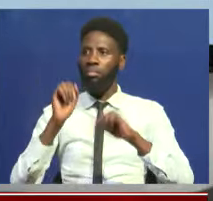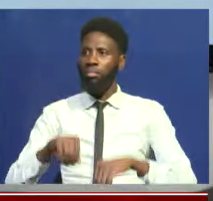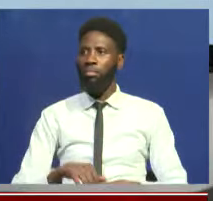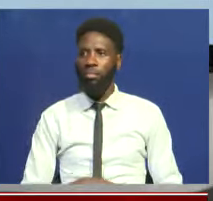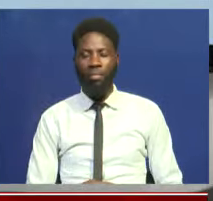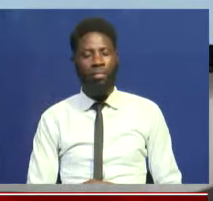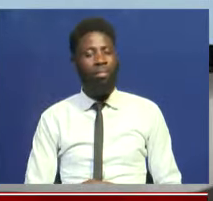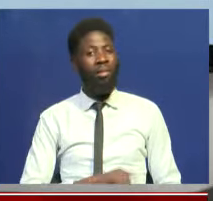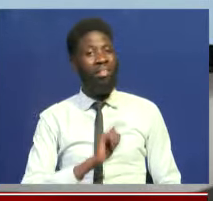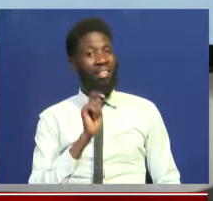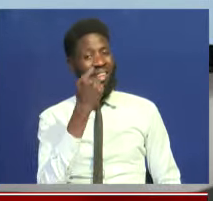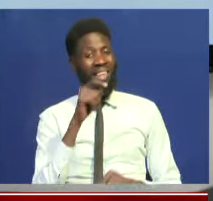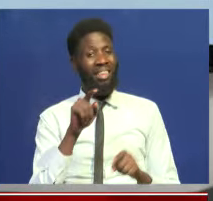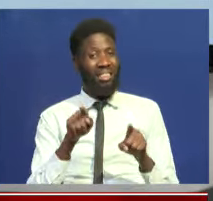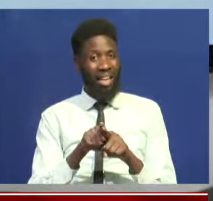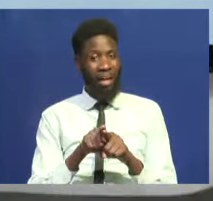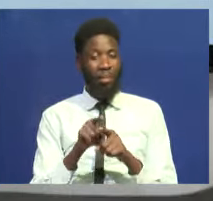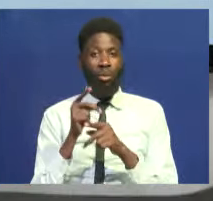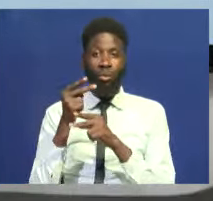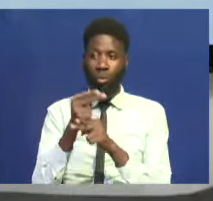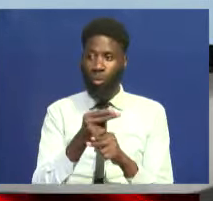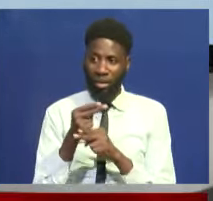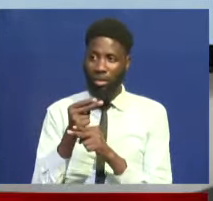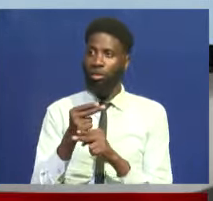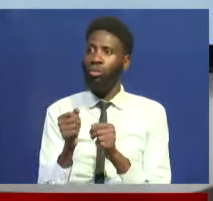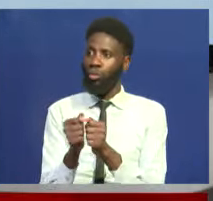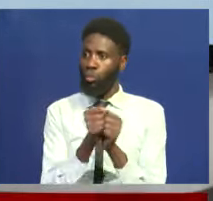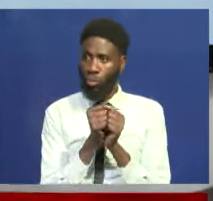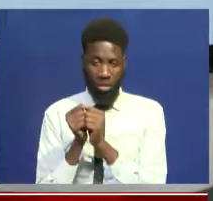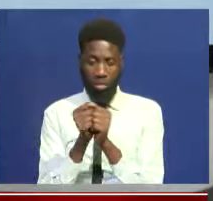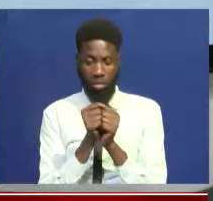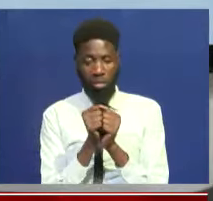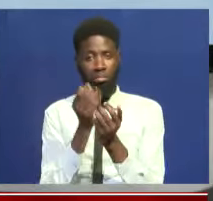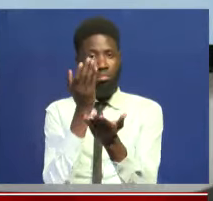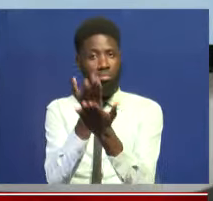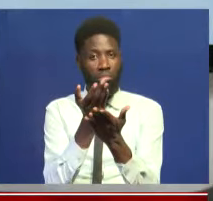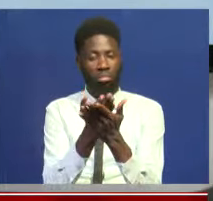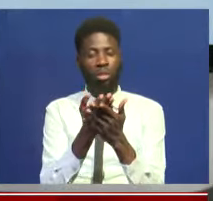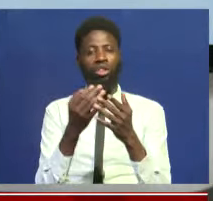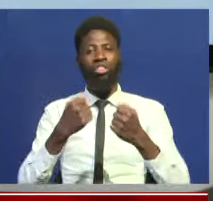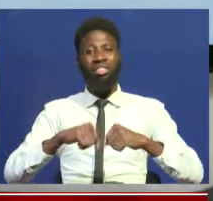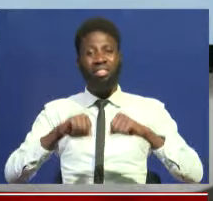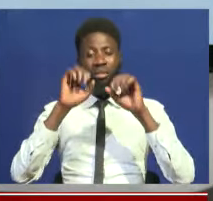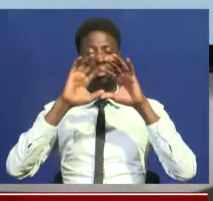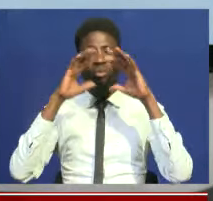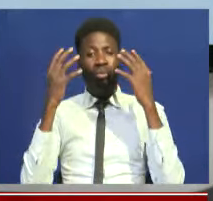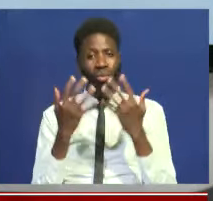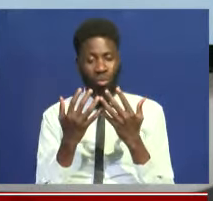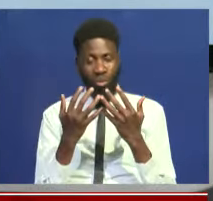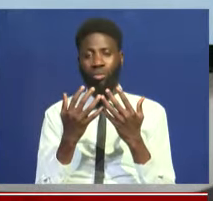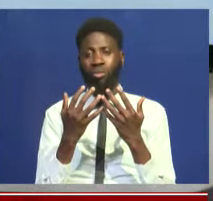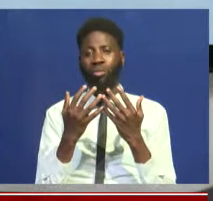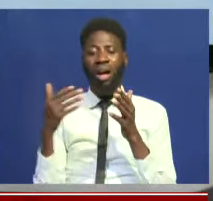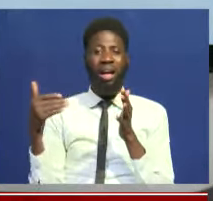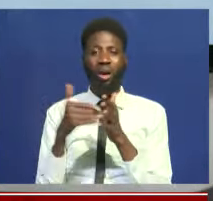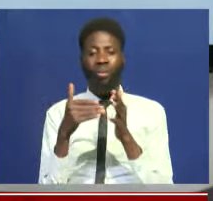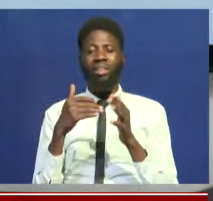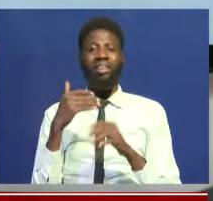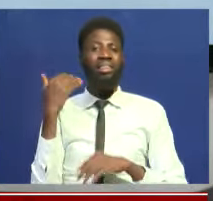Kenya and Kuwait have submitted a joint bid to co-chair the Global Counterterrorism Forum East Africa Working